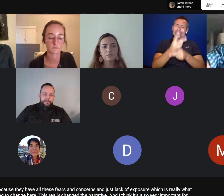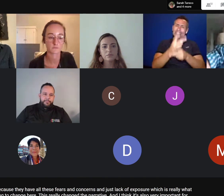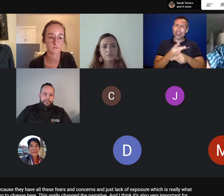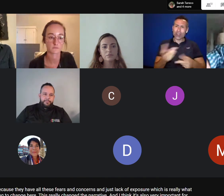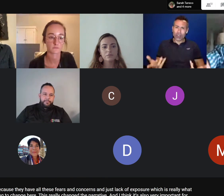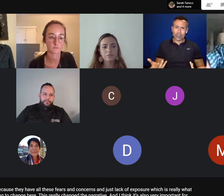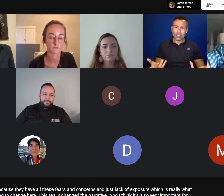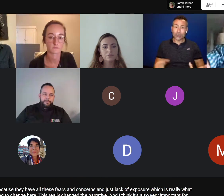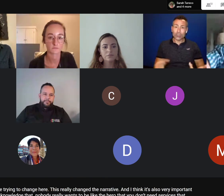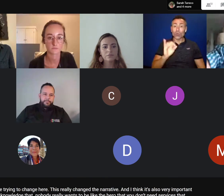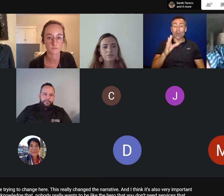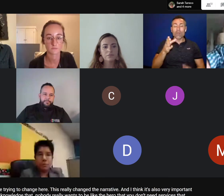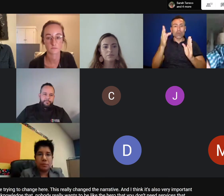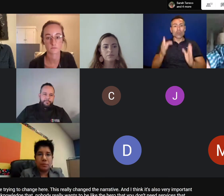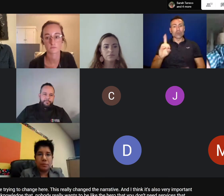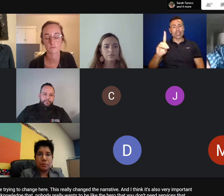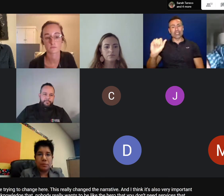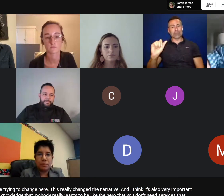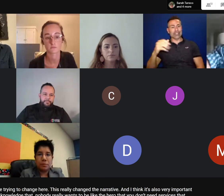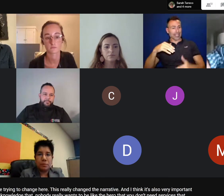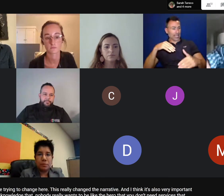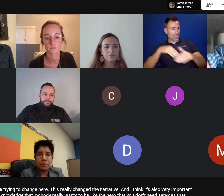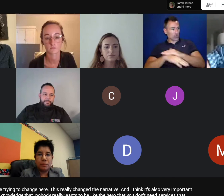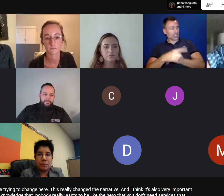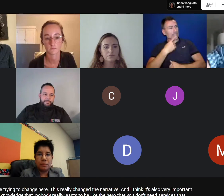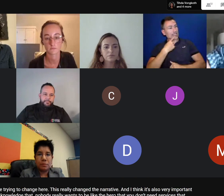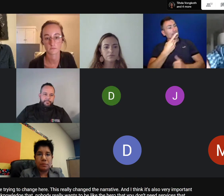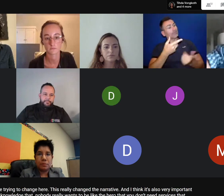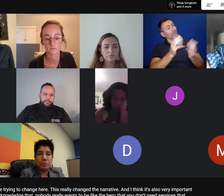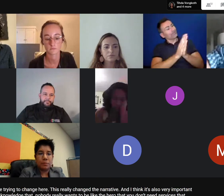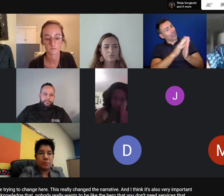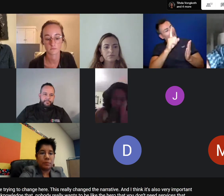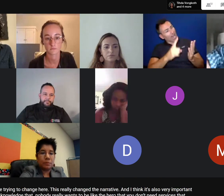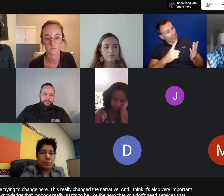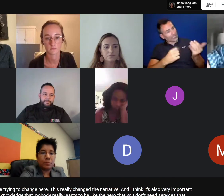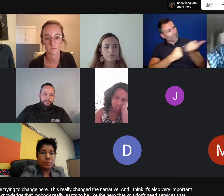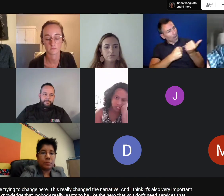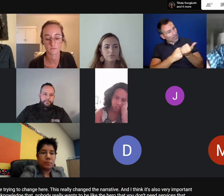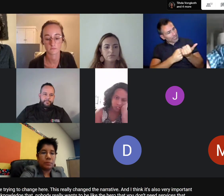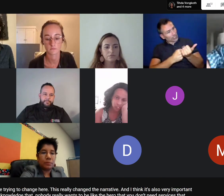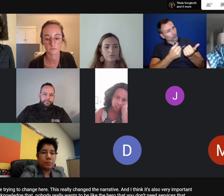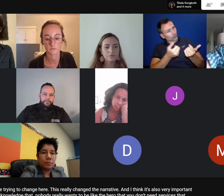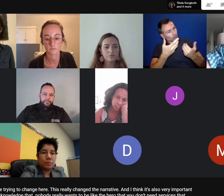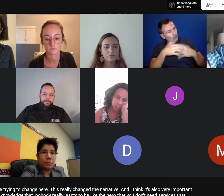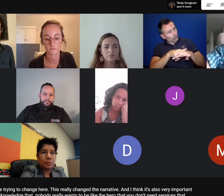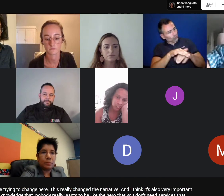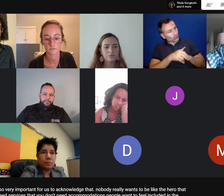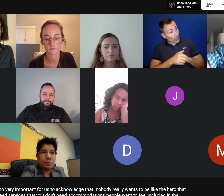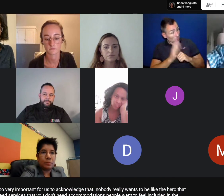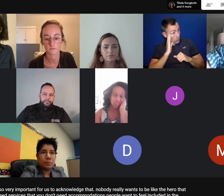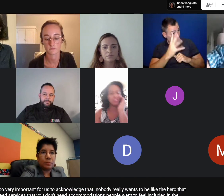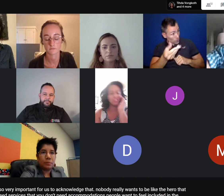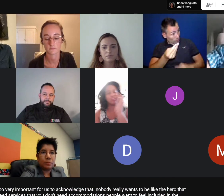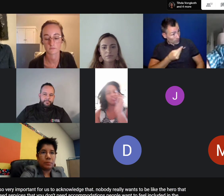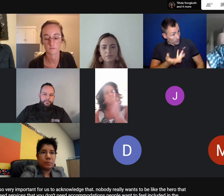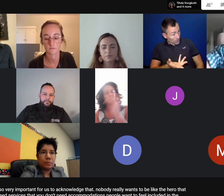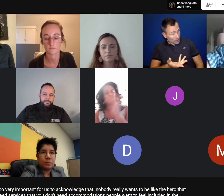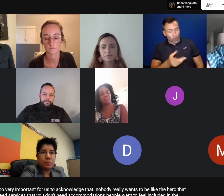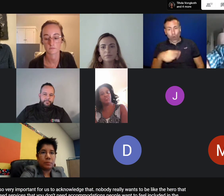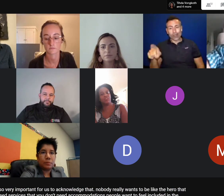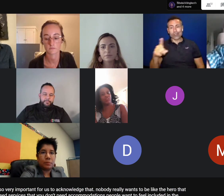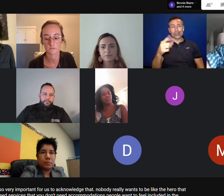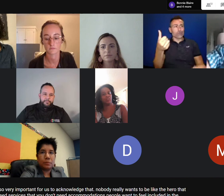disability comes into the workplace and says, I need accommodations, and as an employer, you don't honor that accommodation or you don't even make